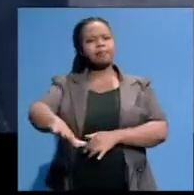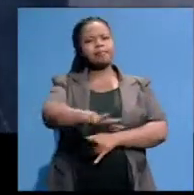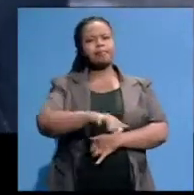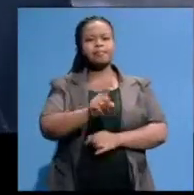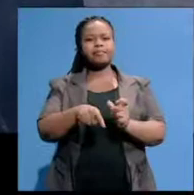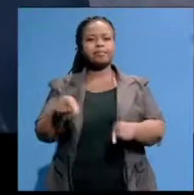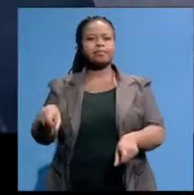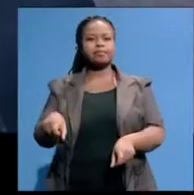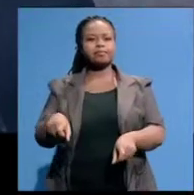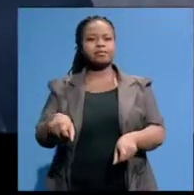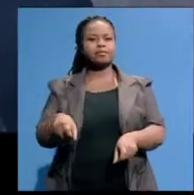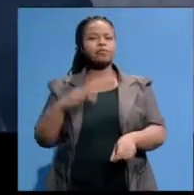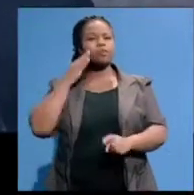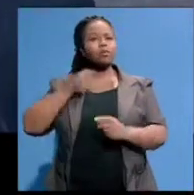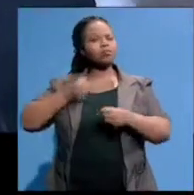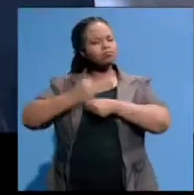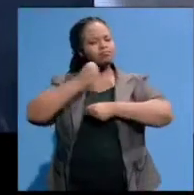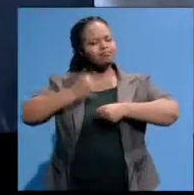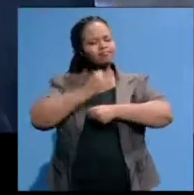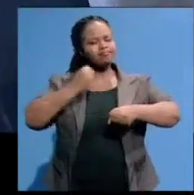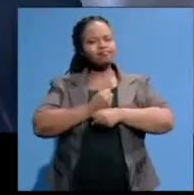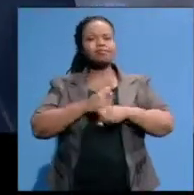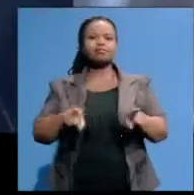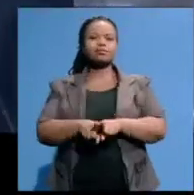His triumph was your triumph.